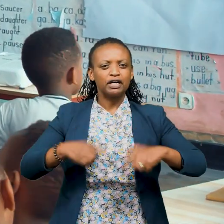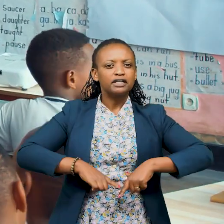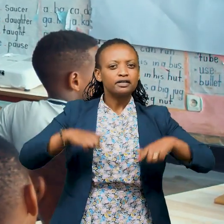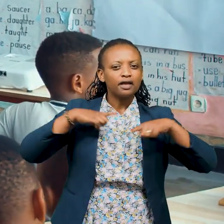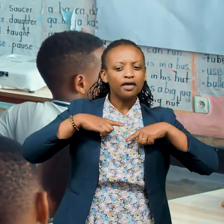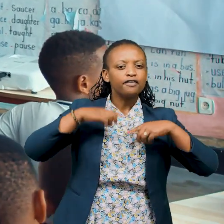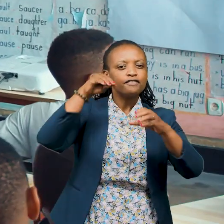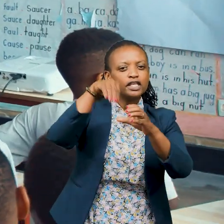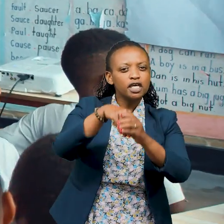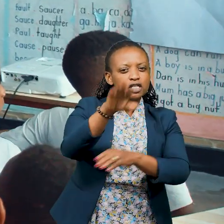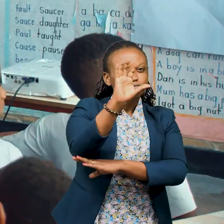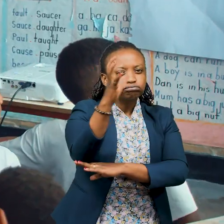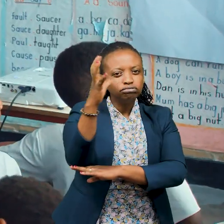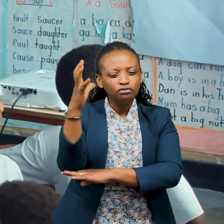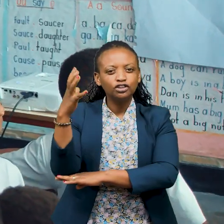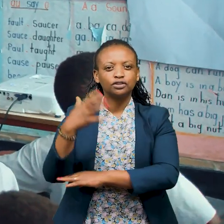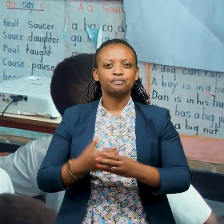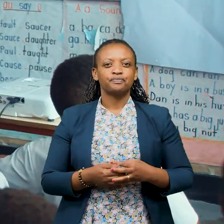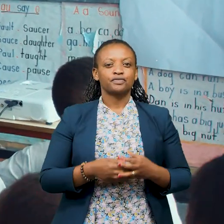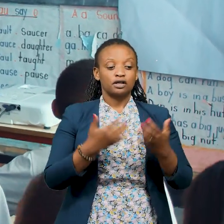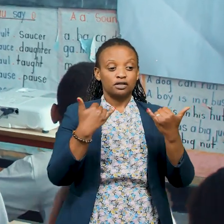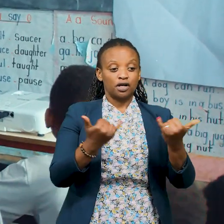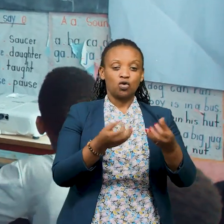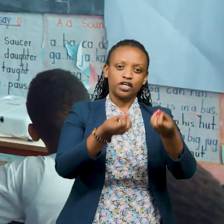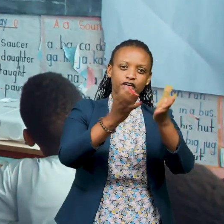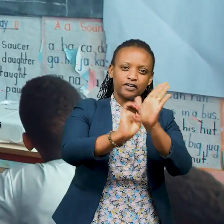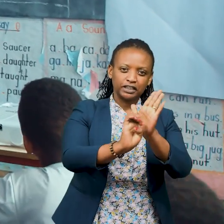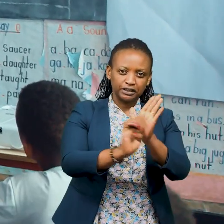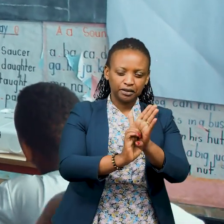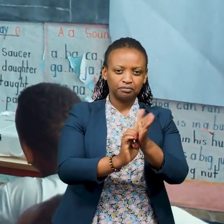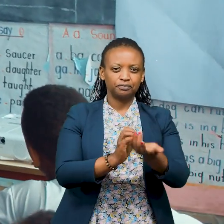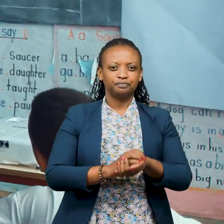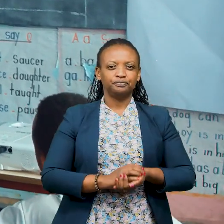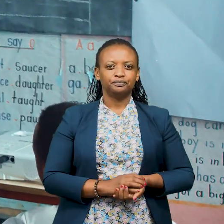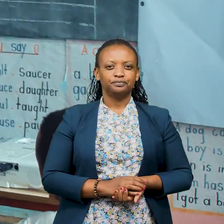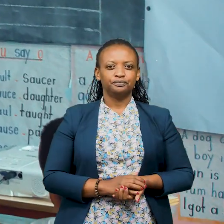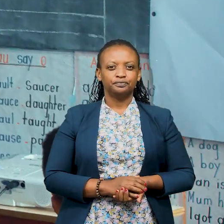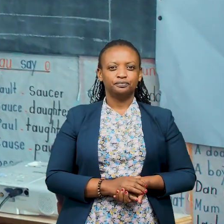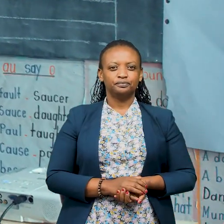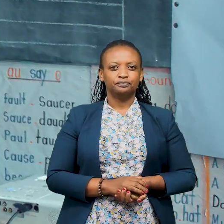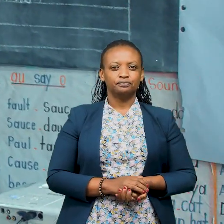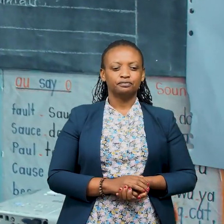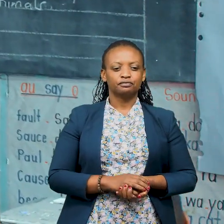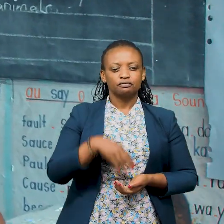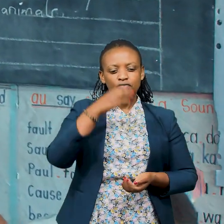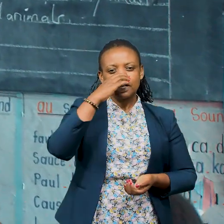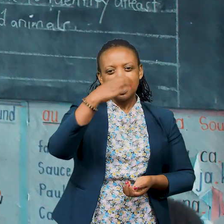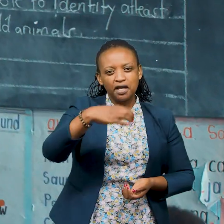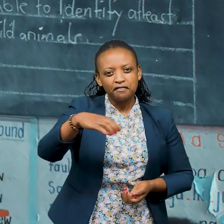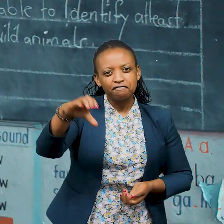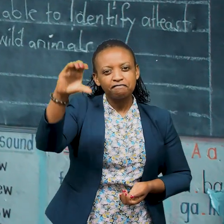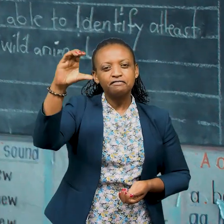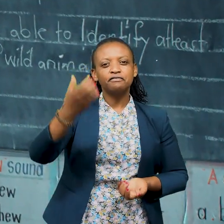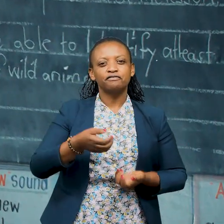animals that live in the bush. And we gave examples as an